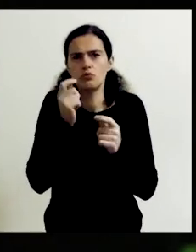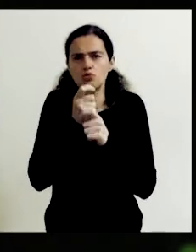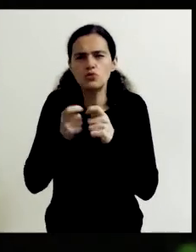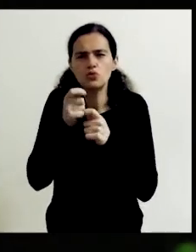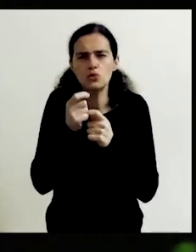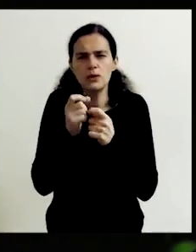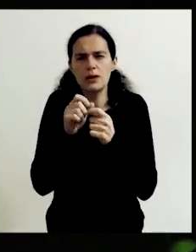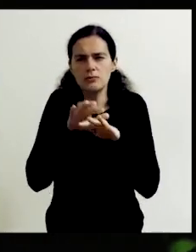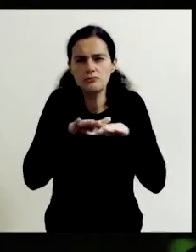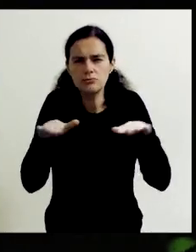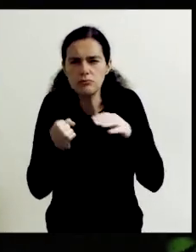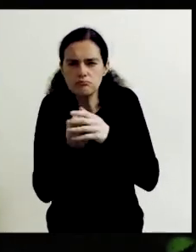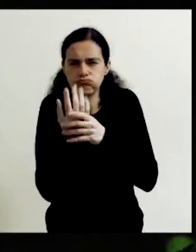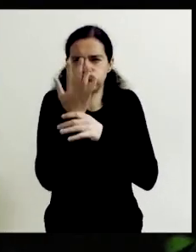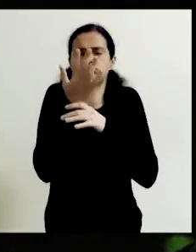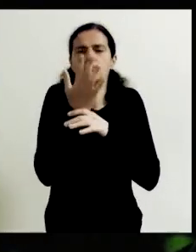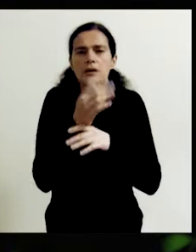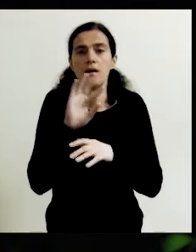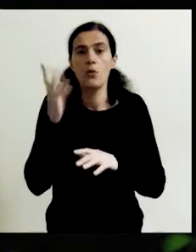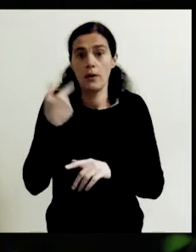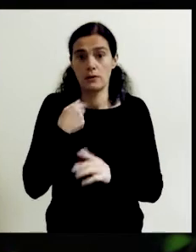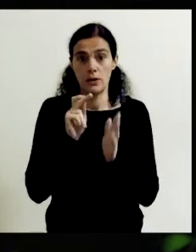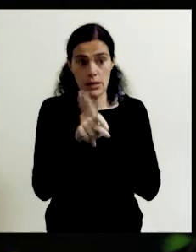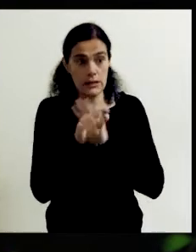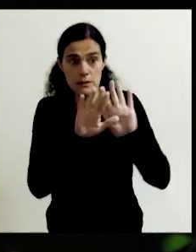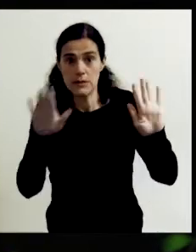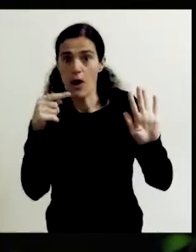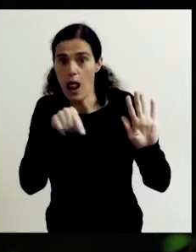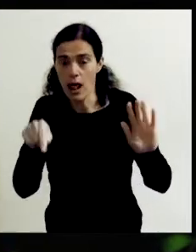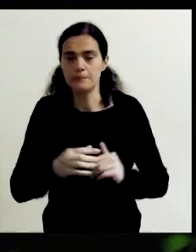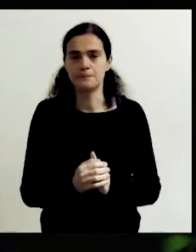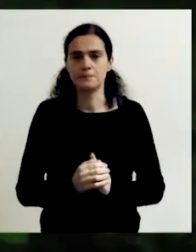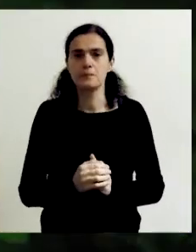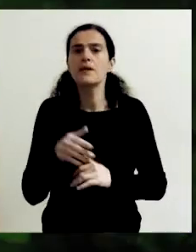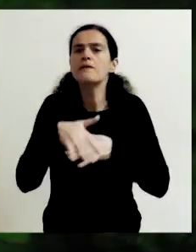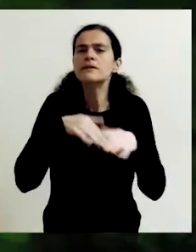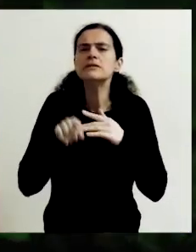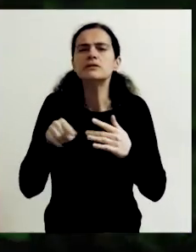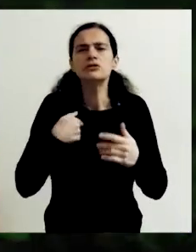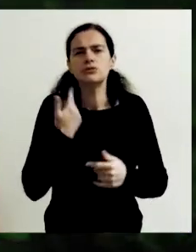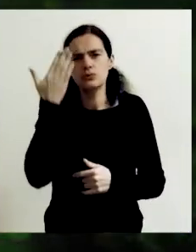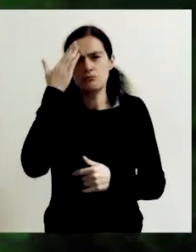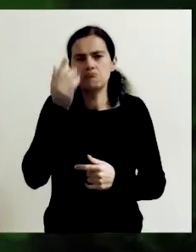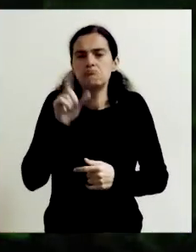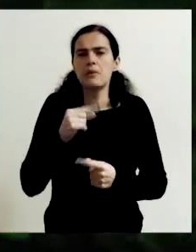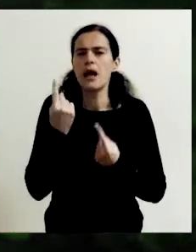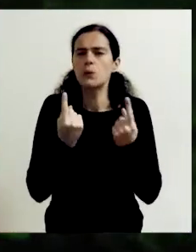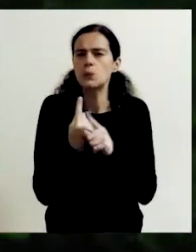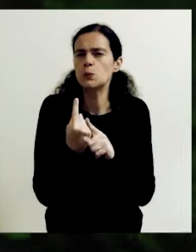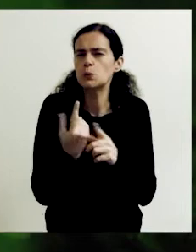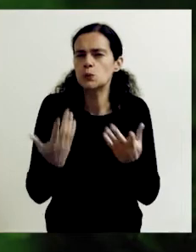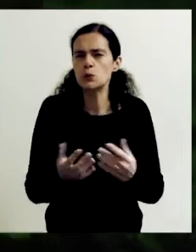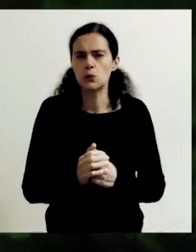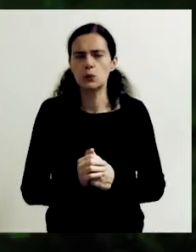ground sculpture that you have when you enter the exhibition. And by doing that, I think there is also something